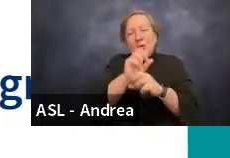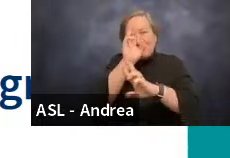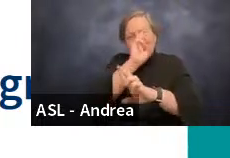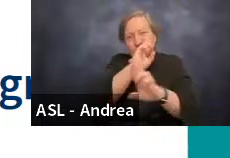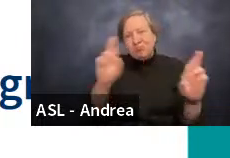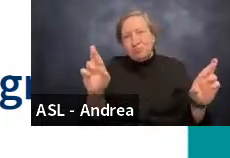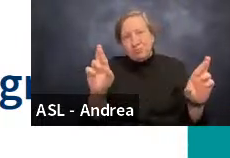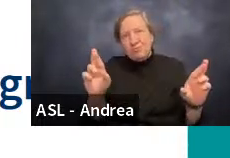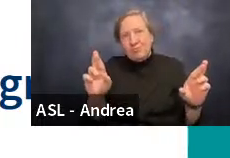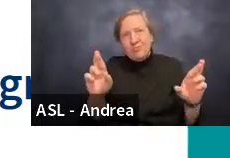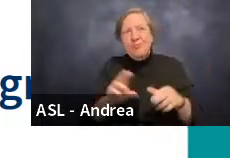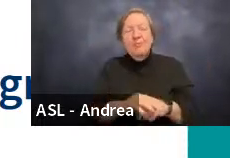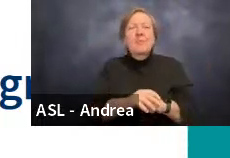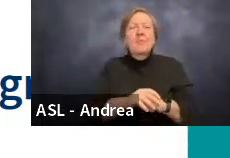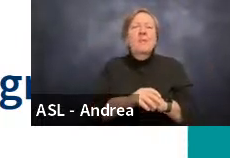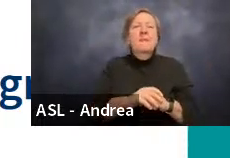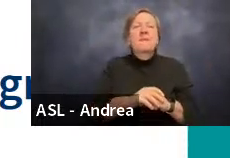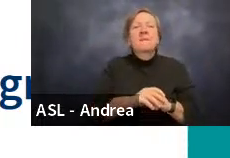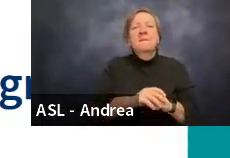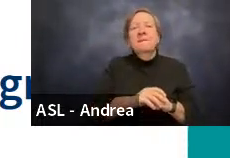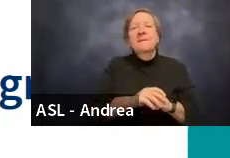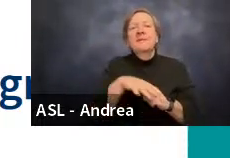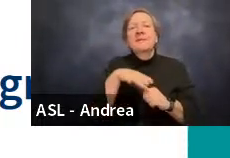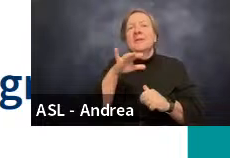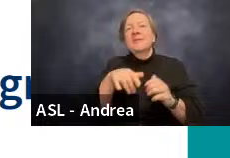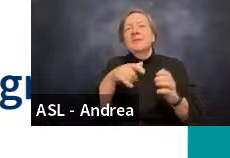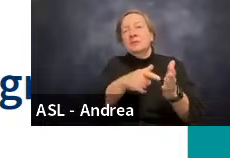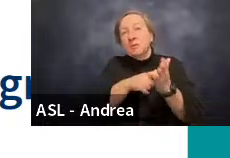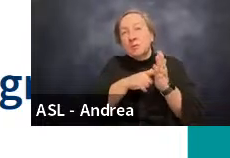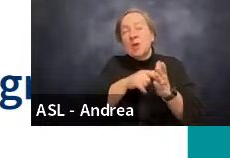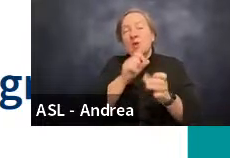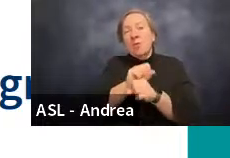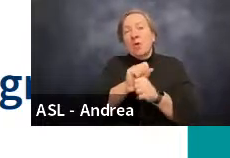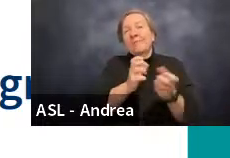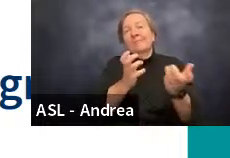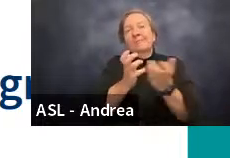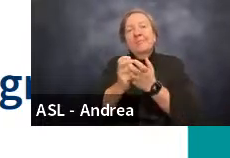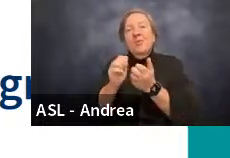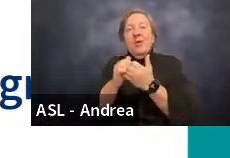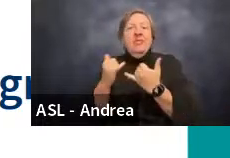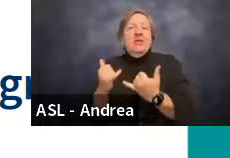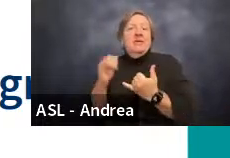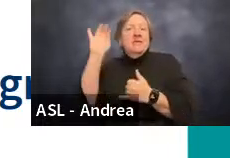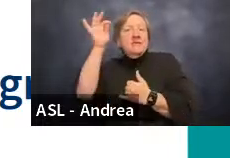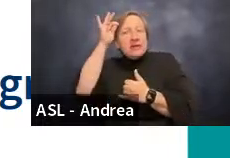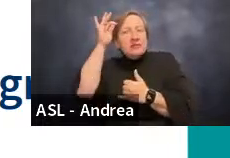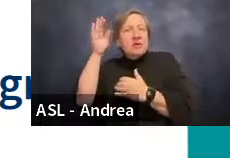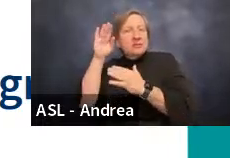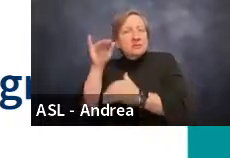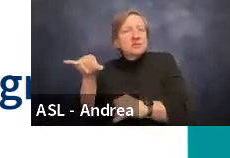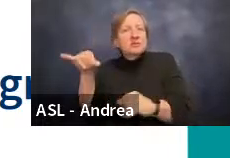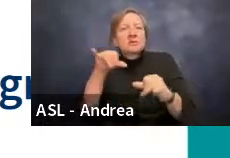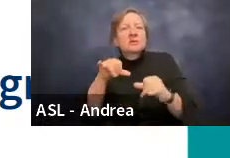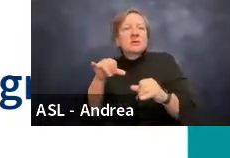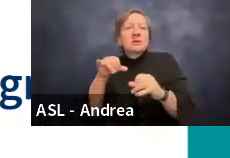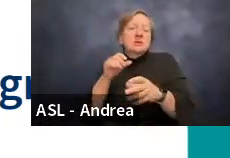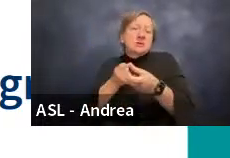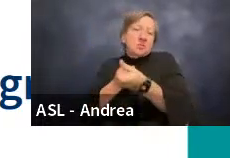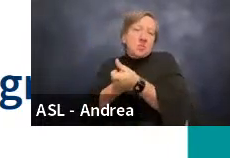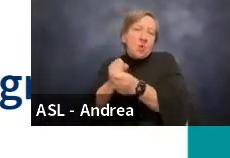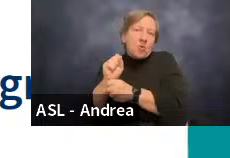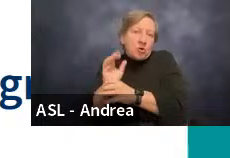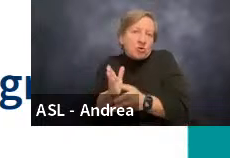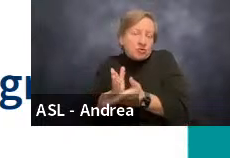respect. These requirements work in tandem with existing federal statutes that support workers' rights and